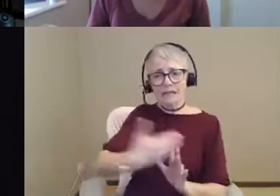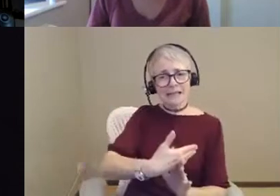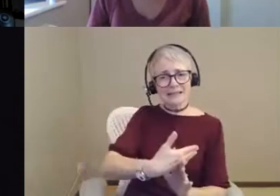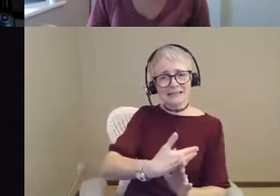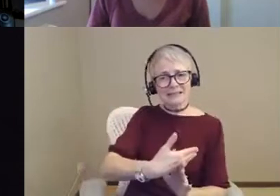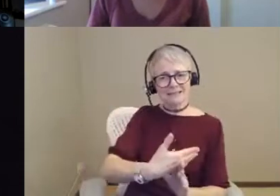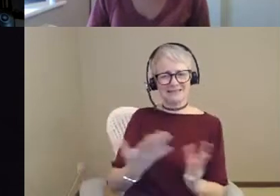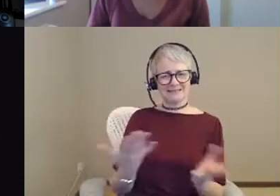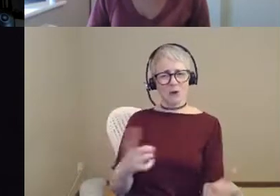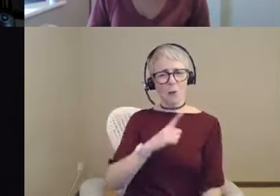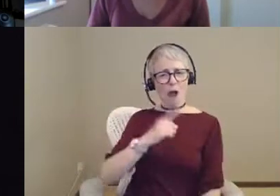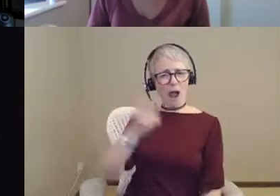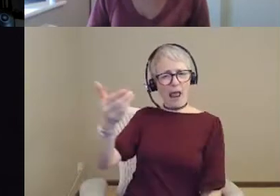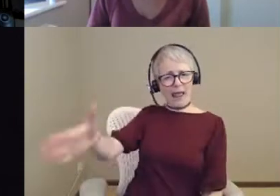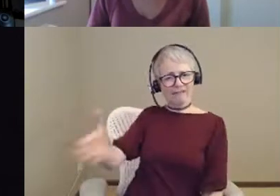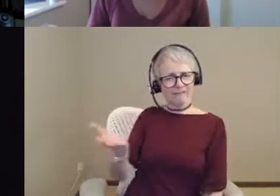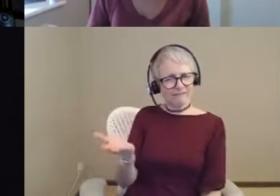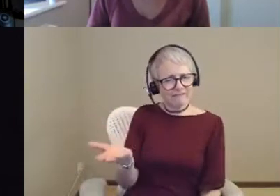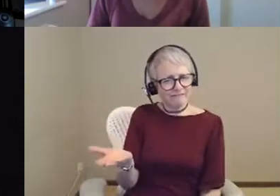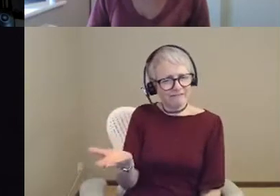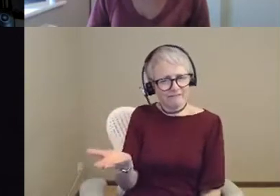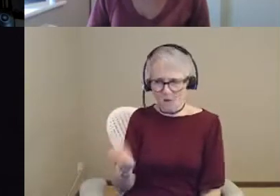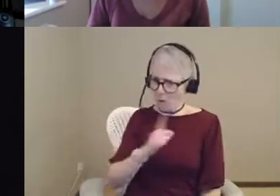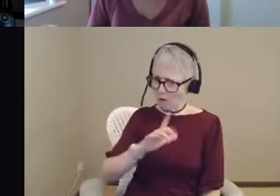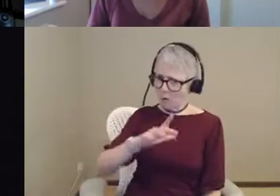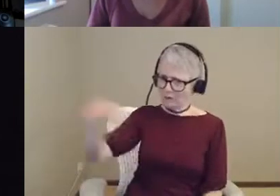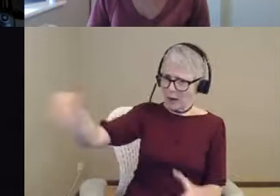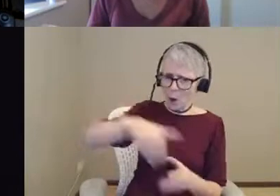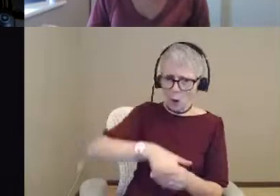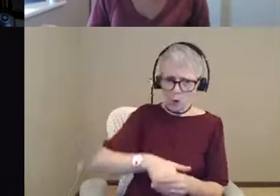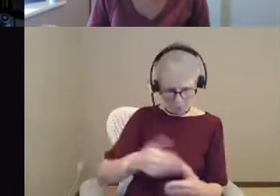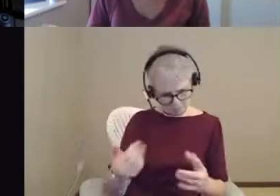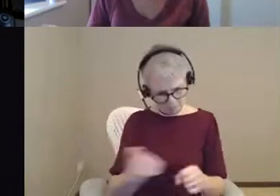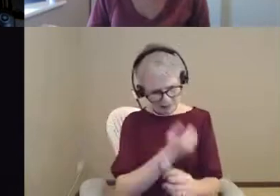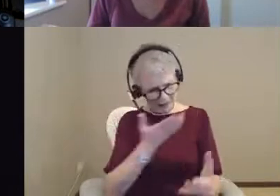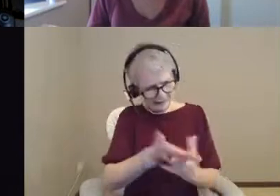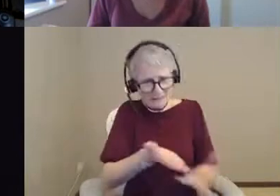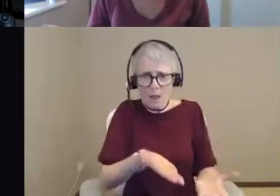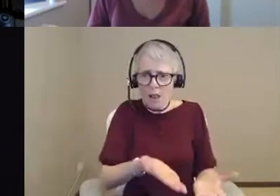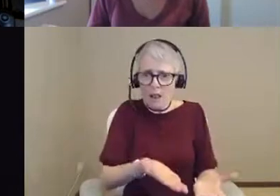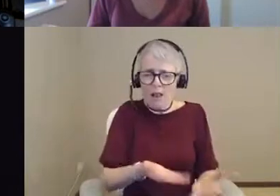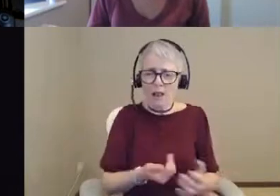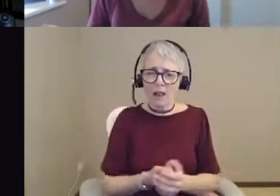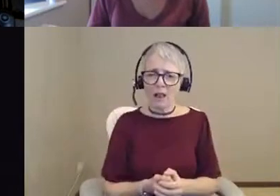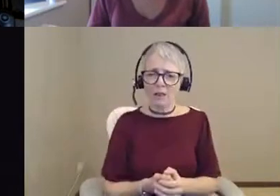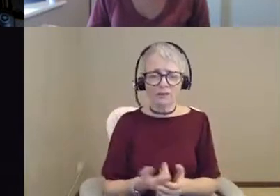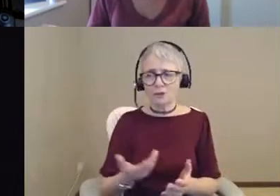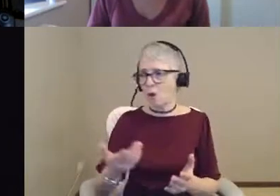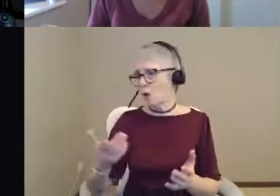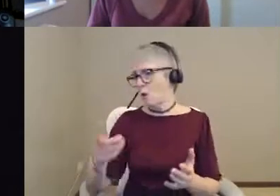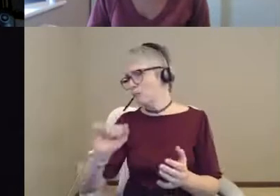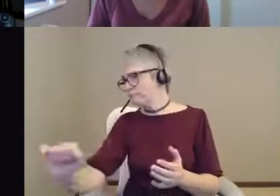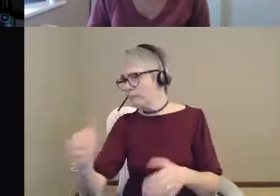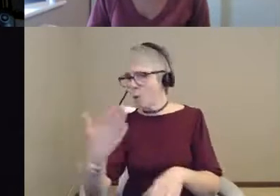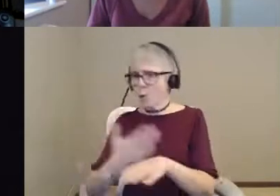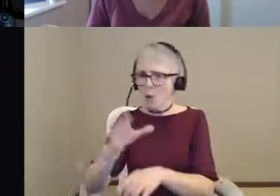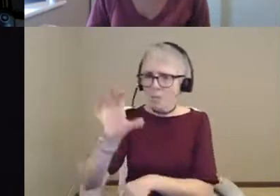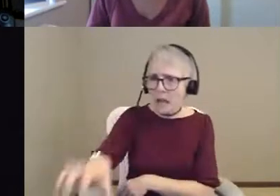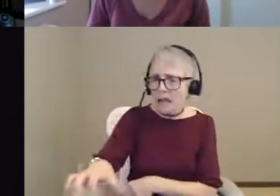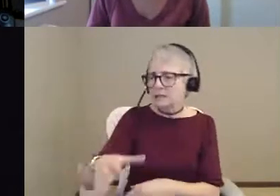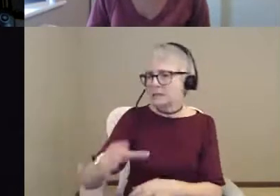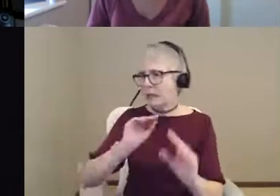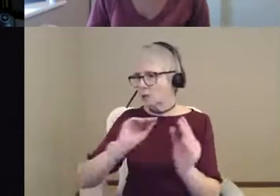it's that ability for people, as I say, that the idea of thriving, you know, whether it's in the workplace, whether it's in our education system, and